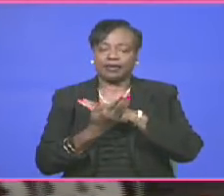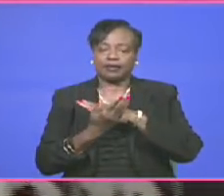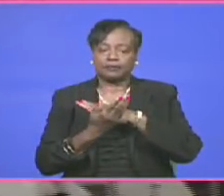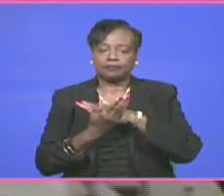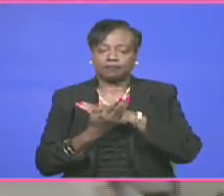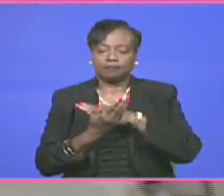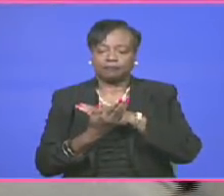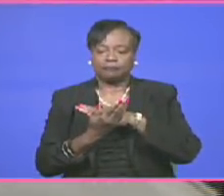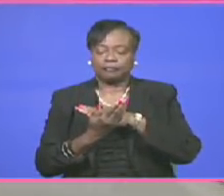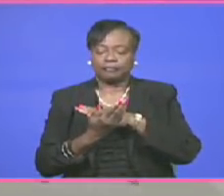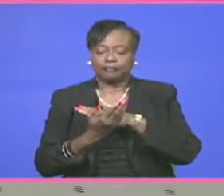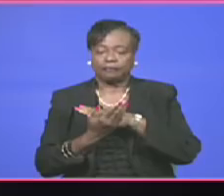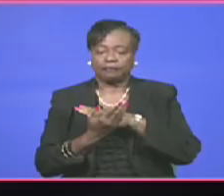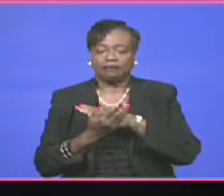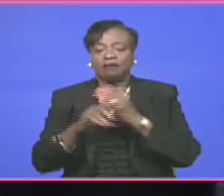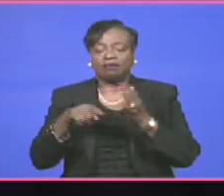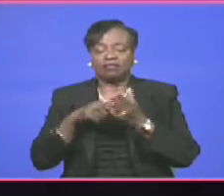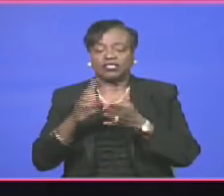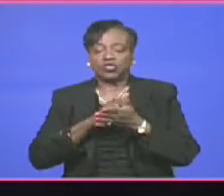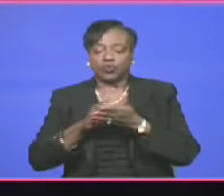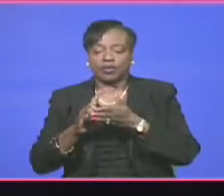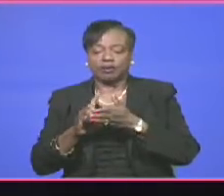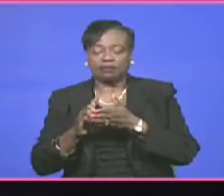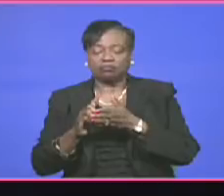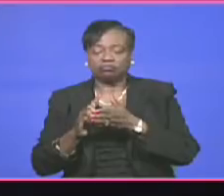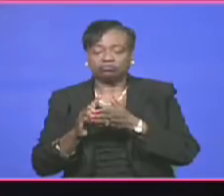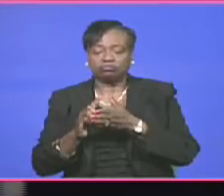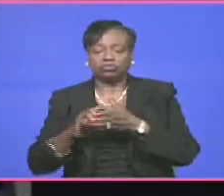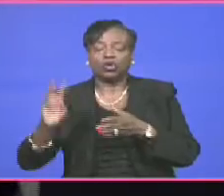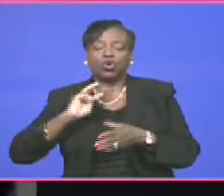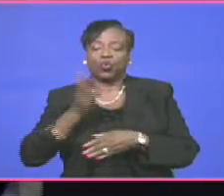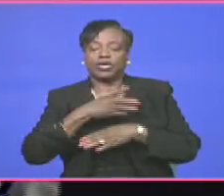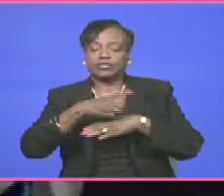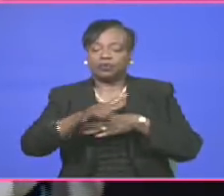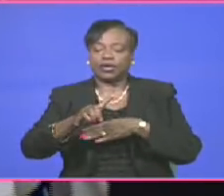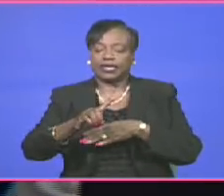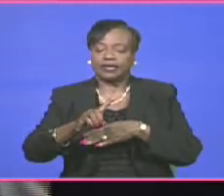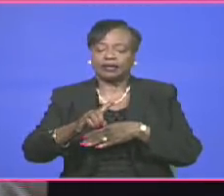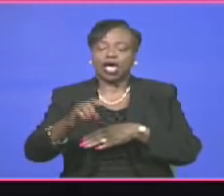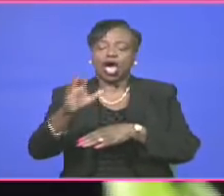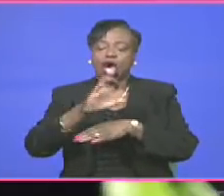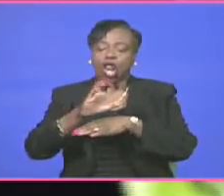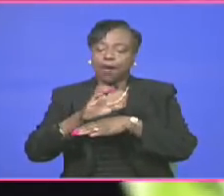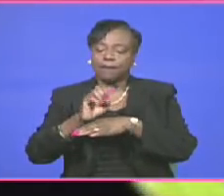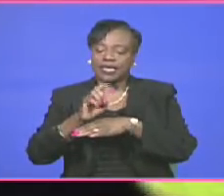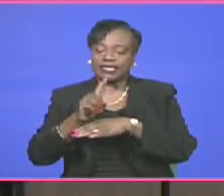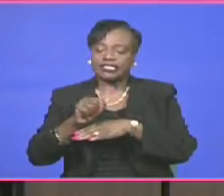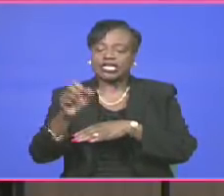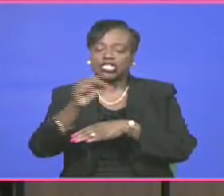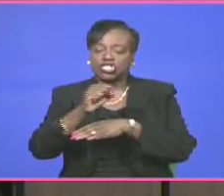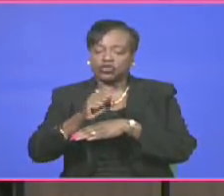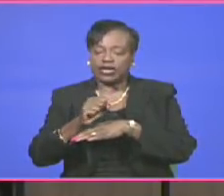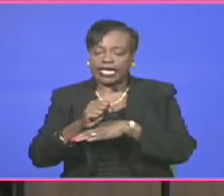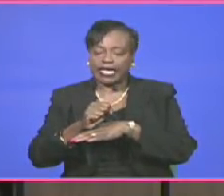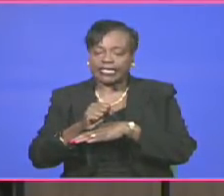this week, we deported out of the country Colombians, Sri Lankans,